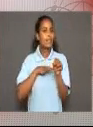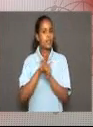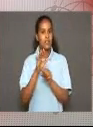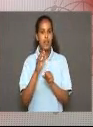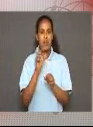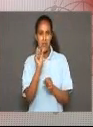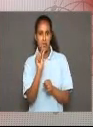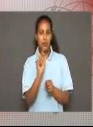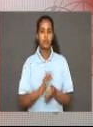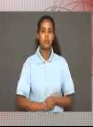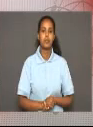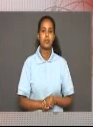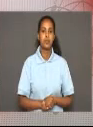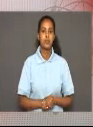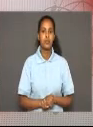a few.